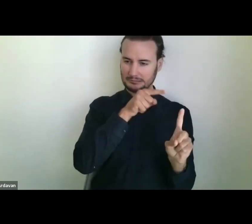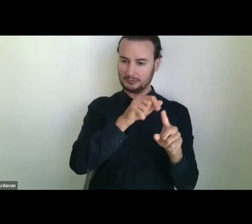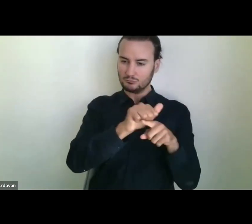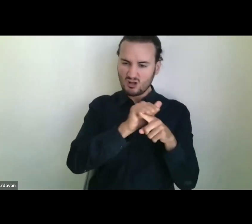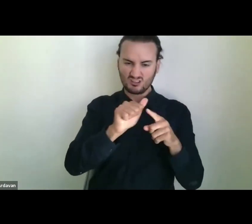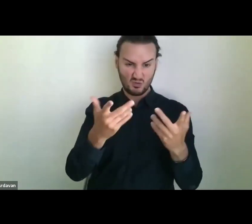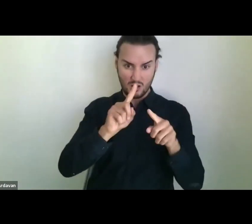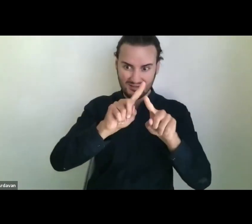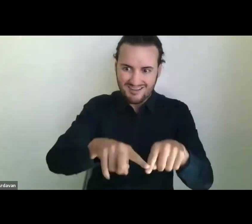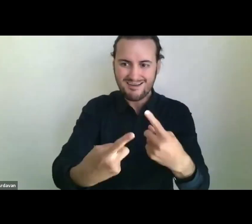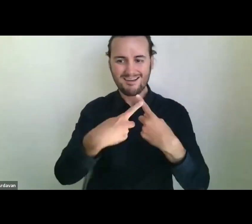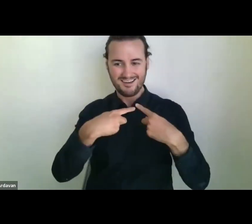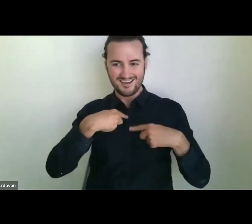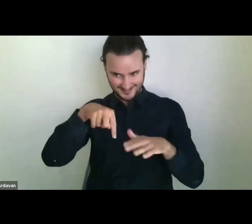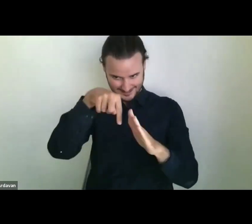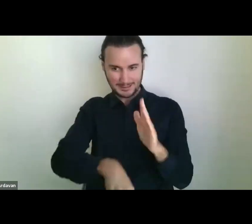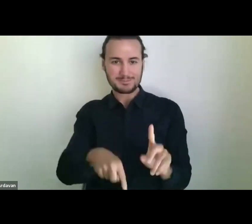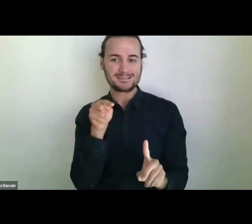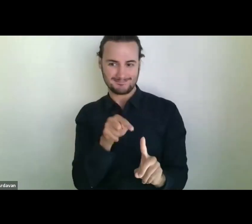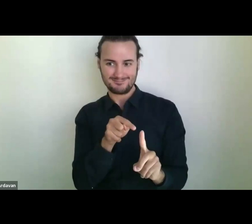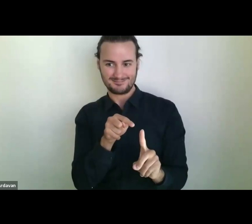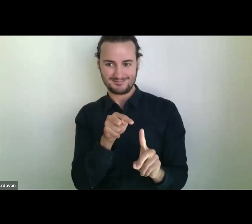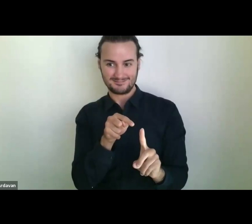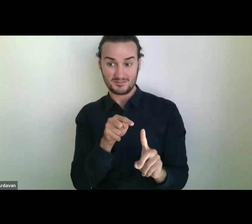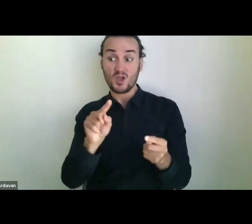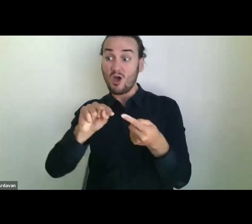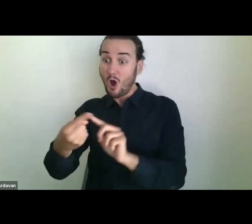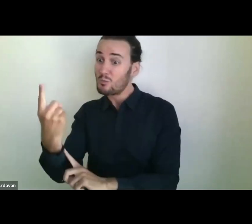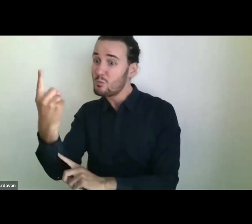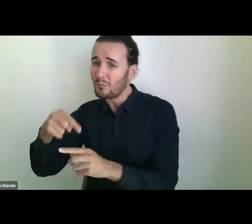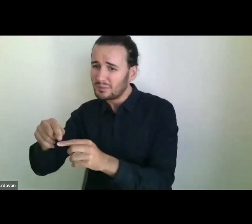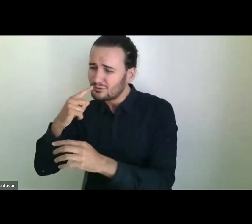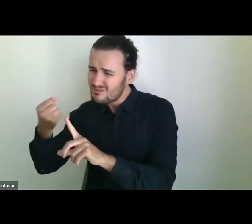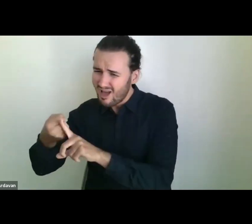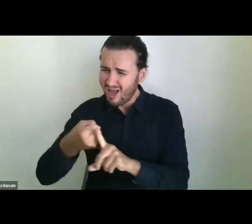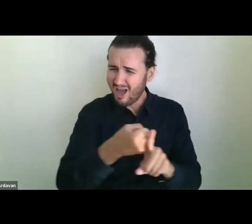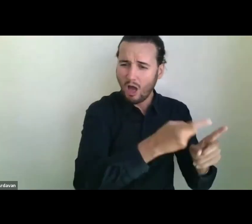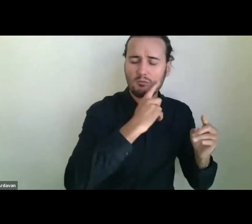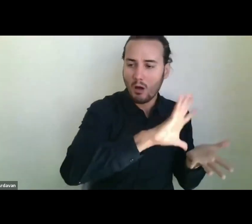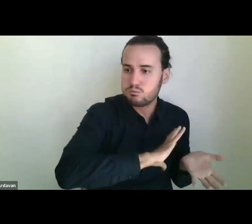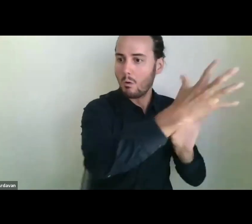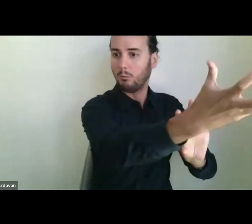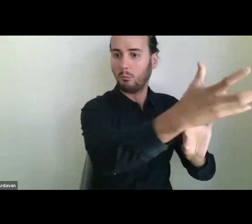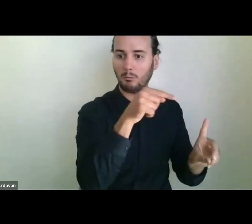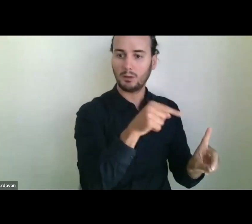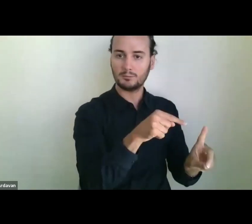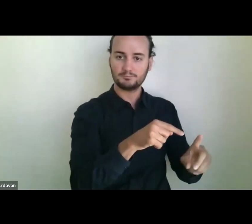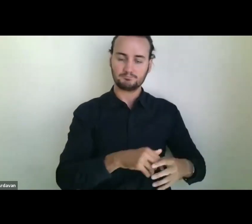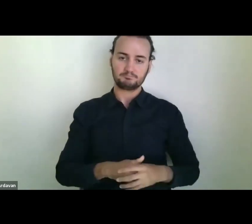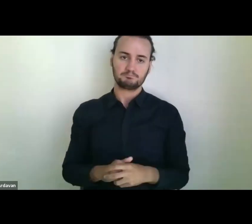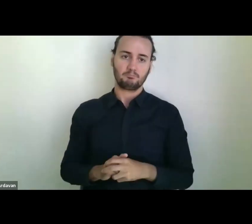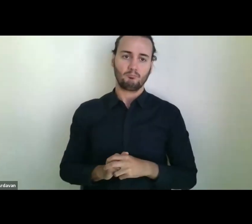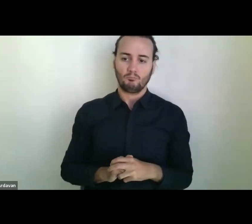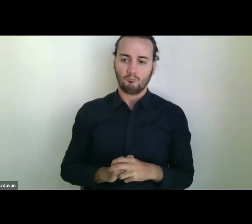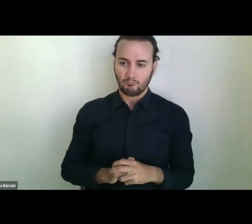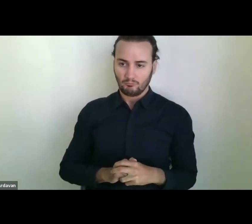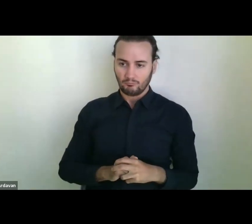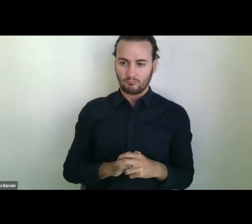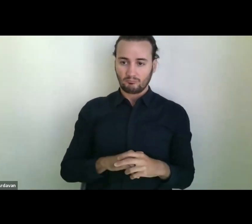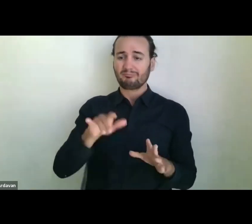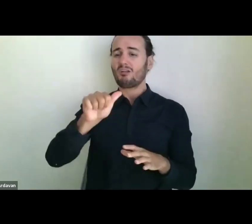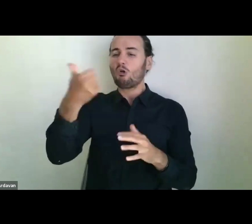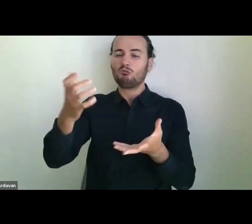So disabling one person strategically disables the entire community. And in other news of mass